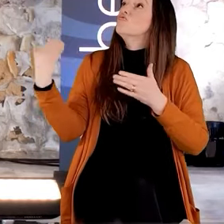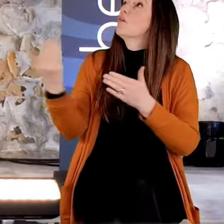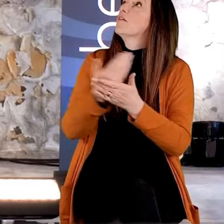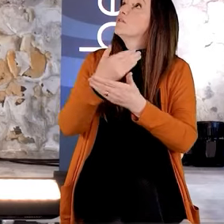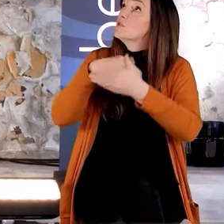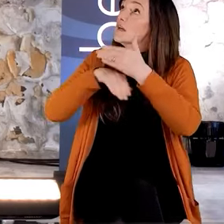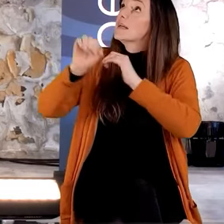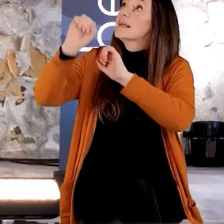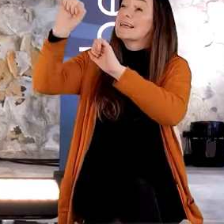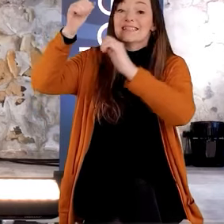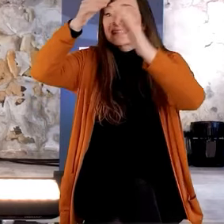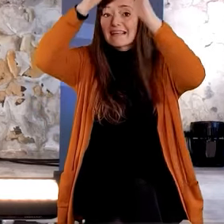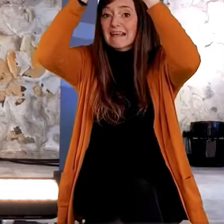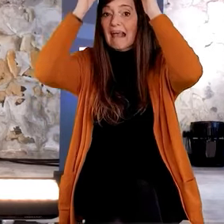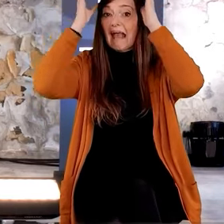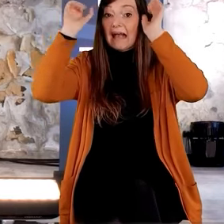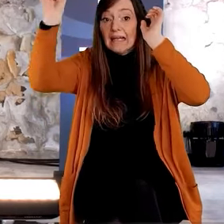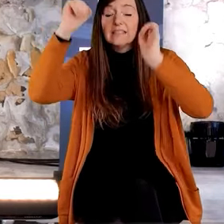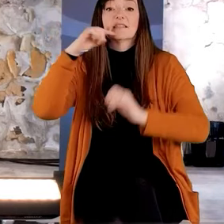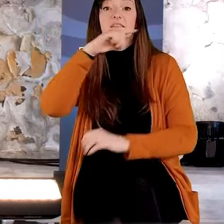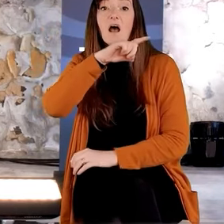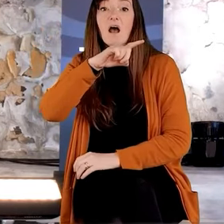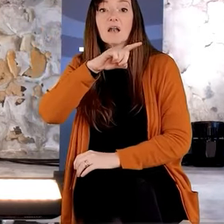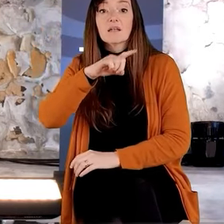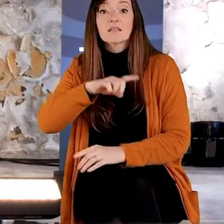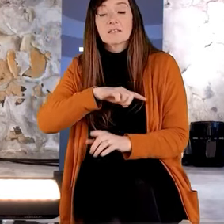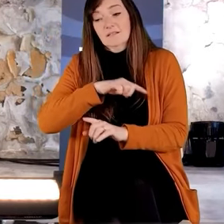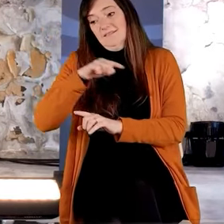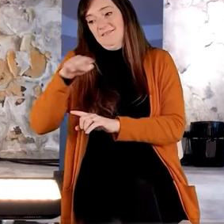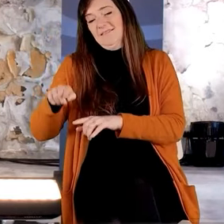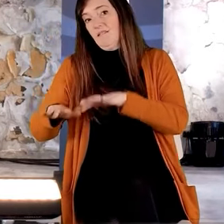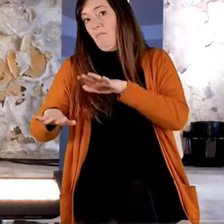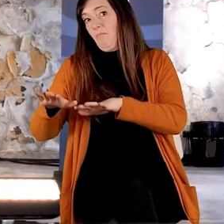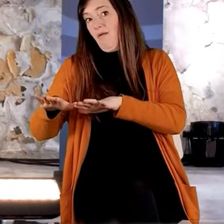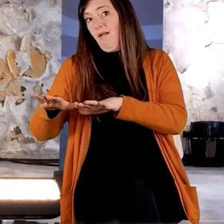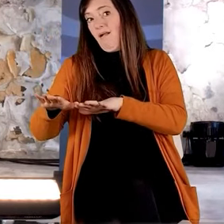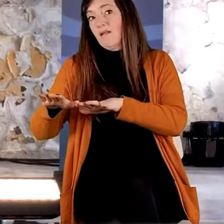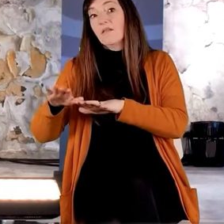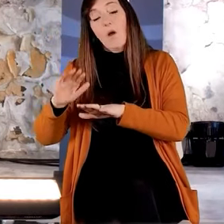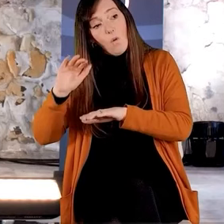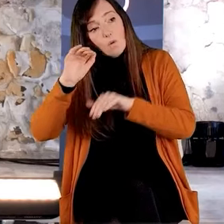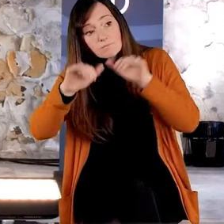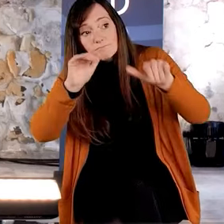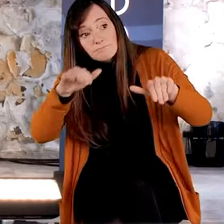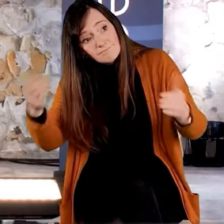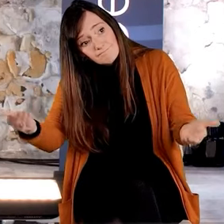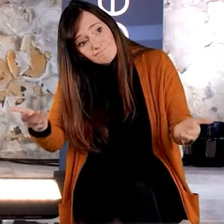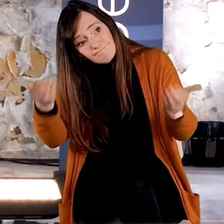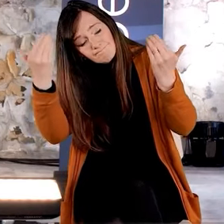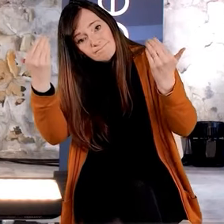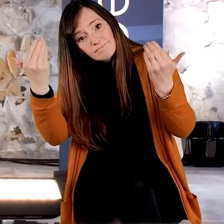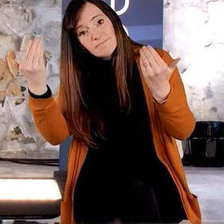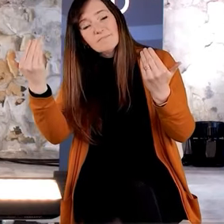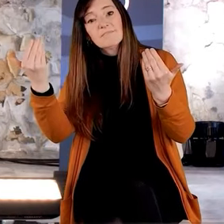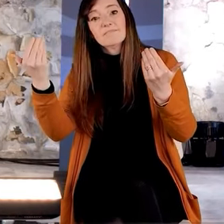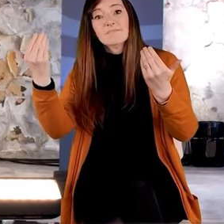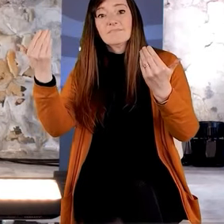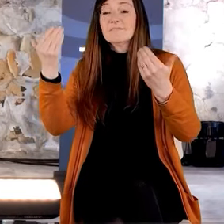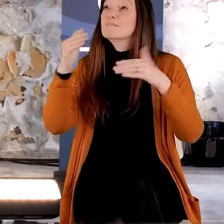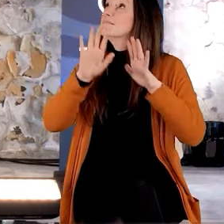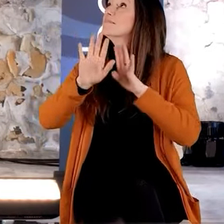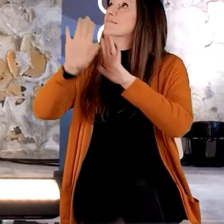Son. He beckons. He gives the invitation to all who will come. And let all who